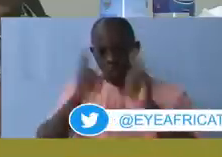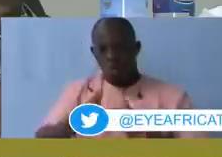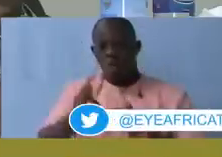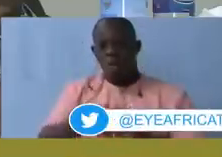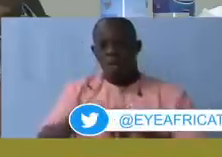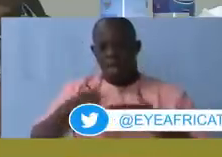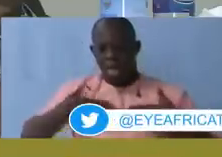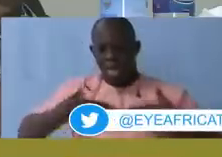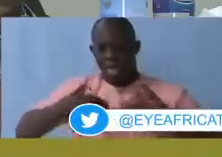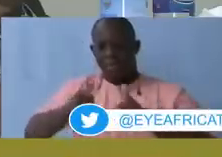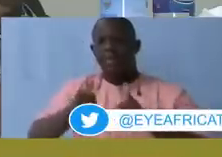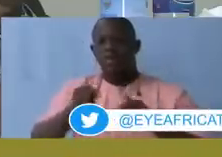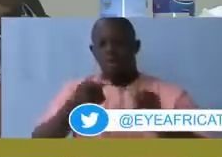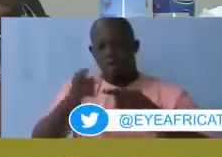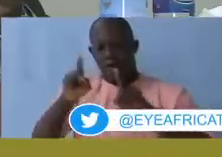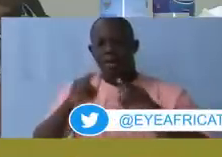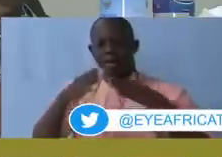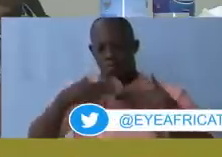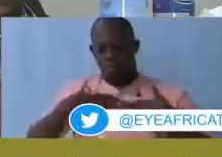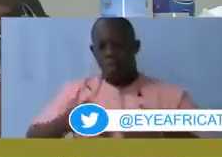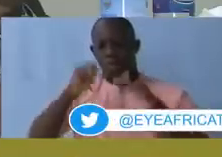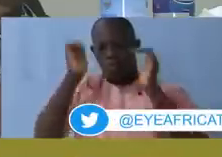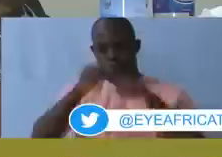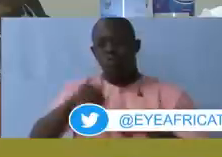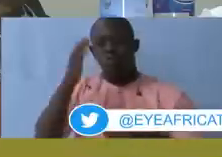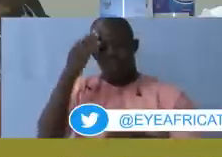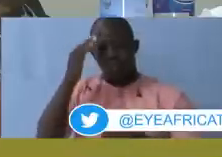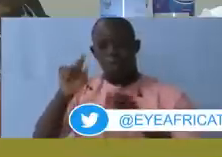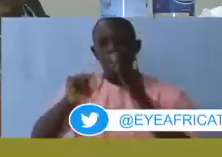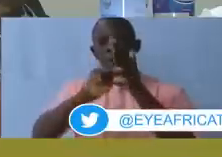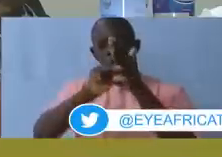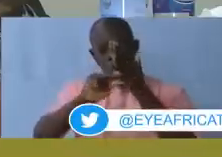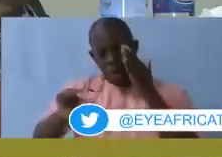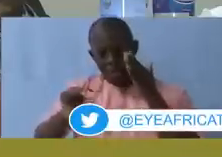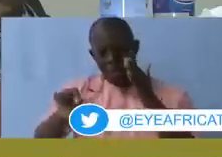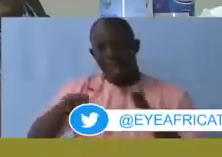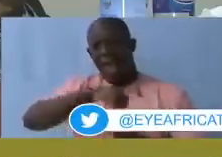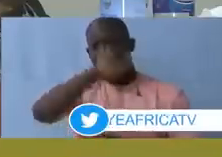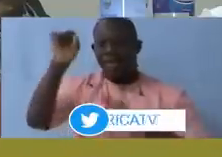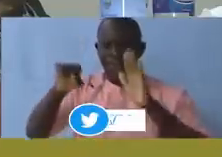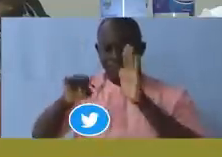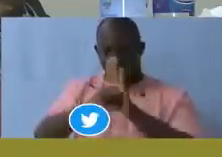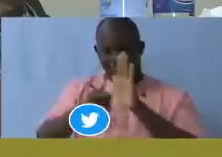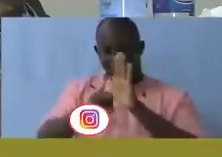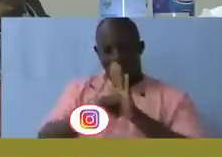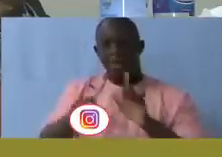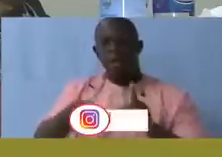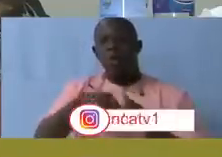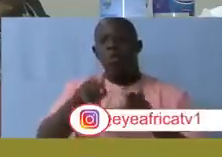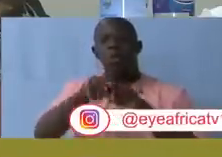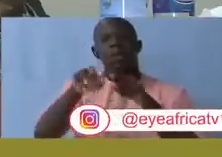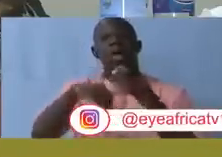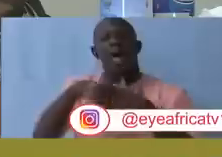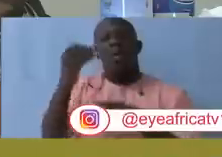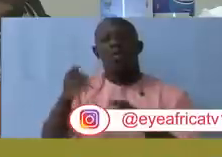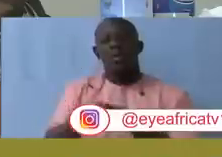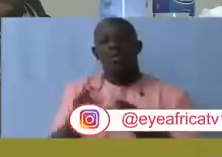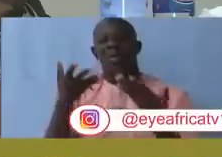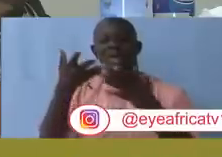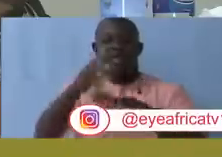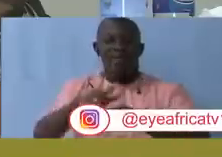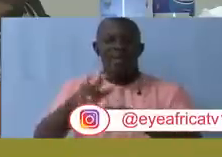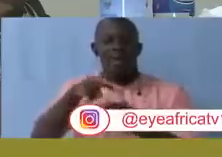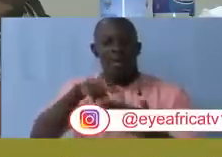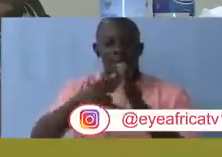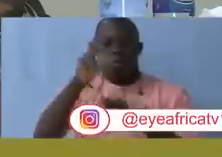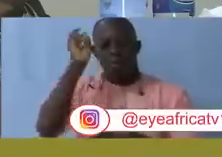bodies should be able to determine the quality and standard of care required without interference. There should